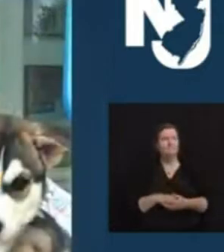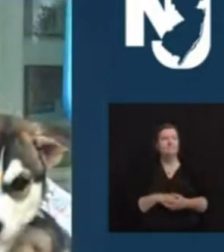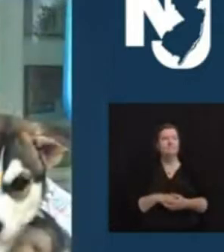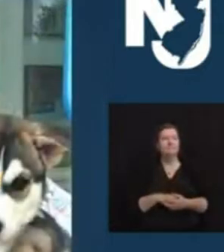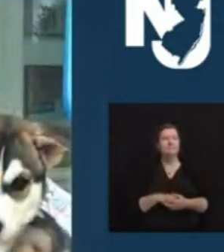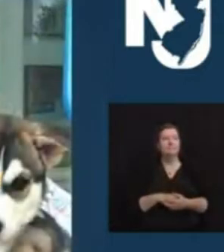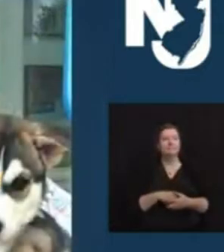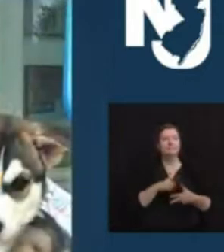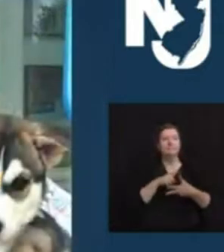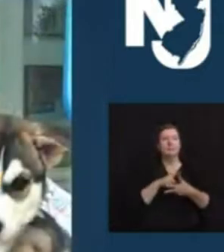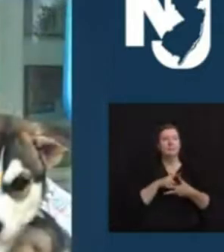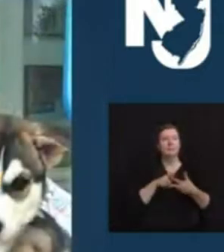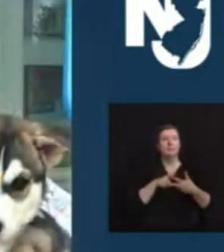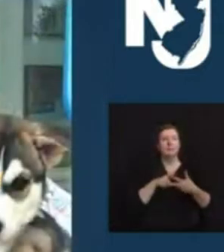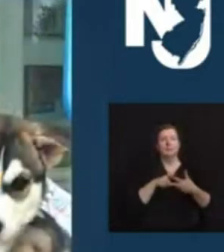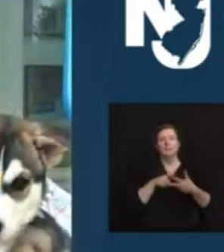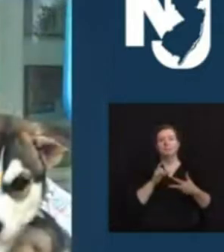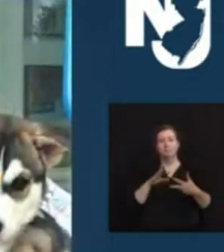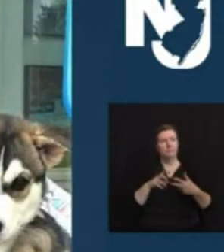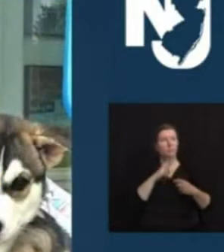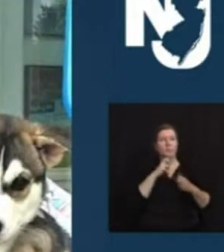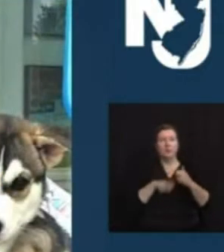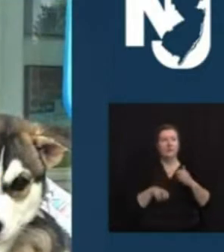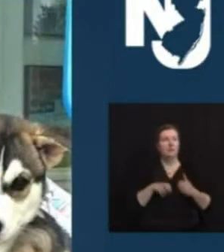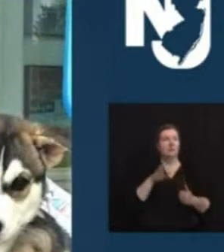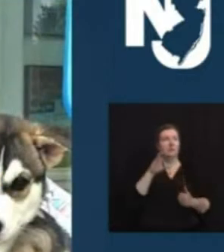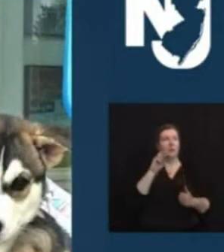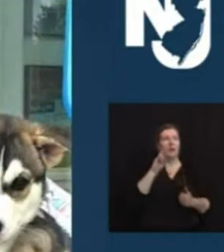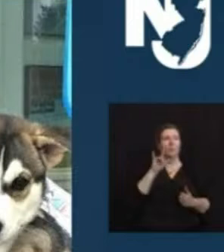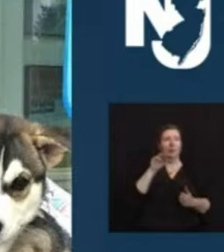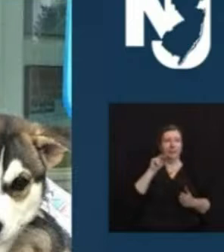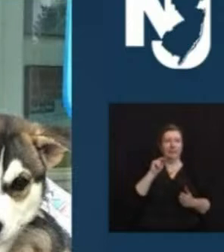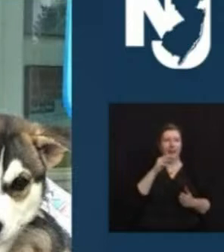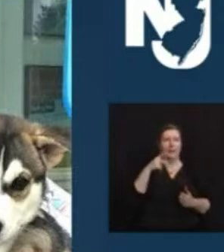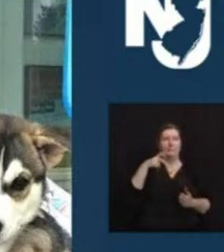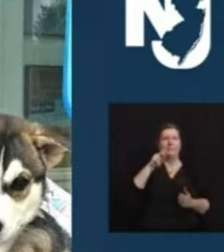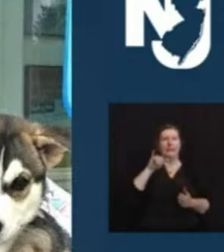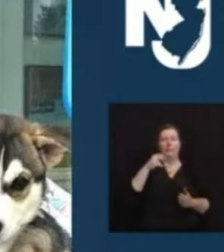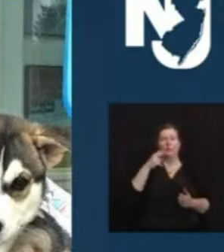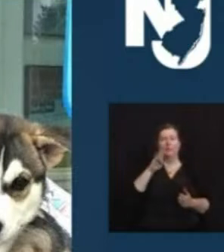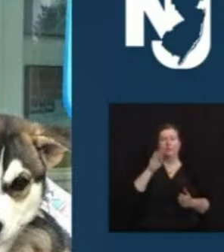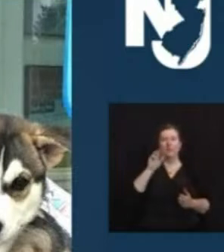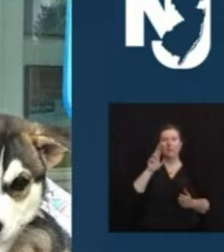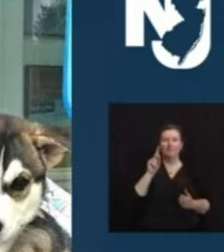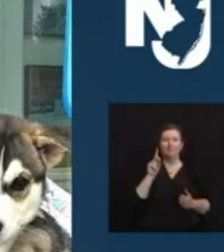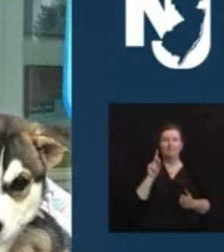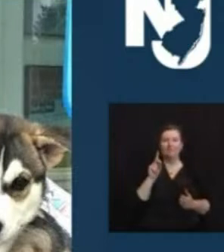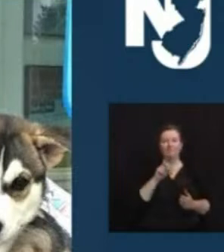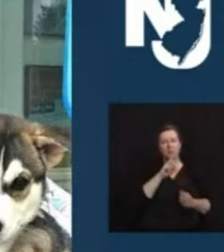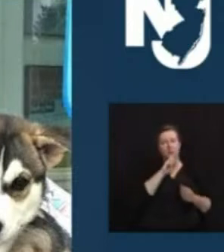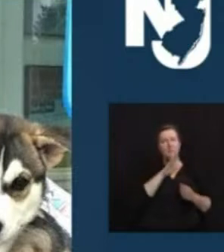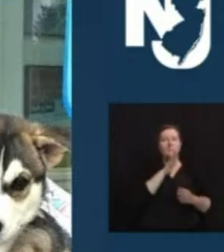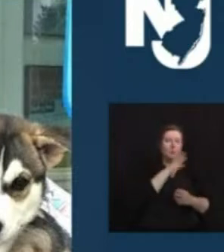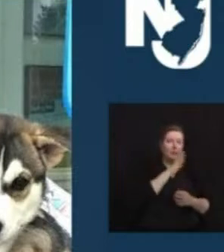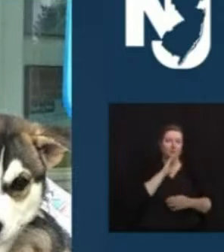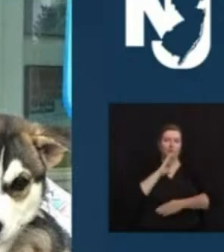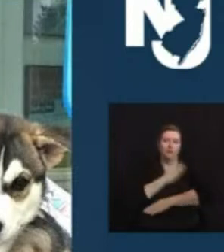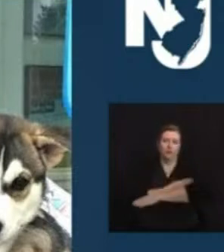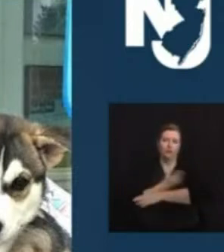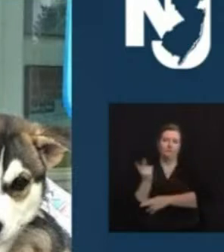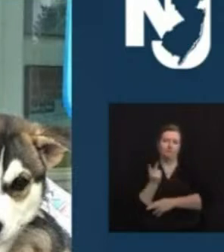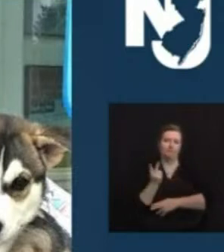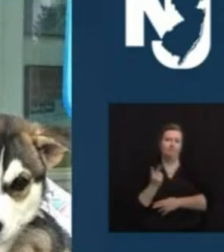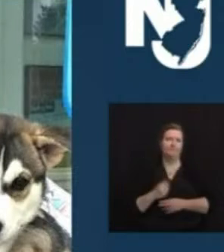an incredibly tough one, Carolyn and Penny Hubbard, mother and daughter. Penny, on the